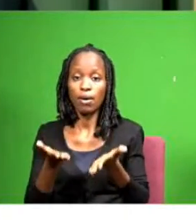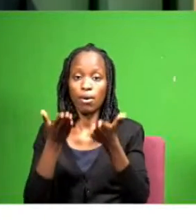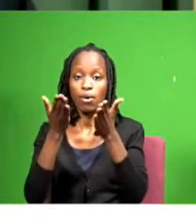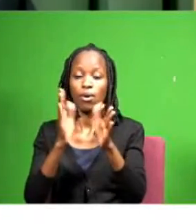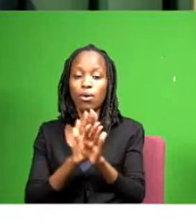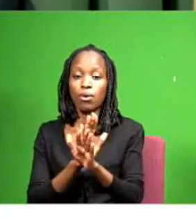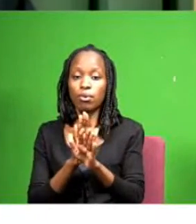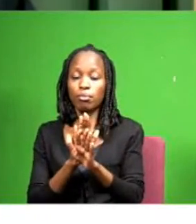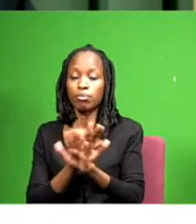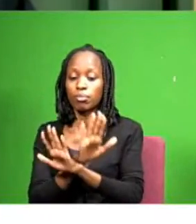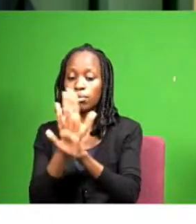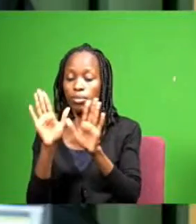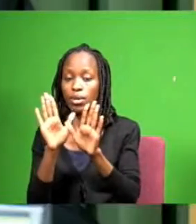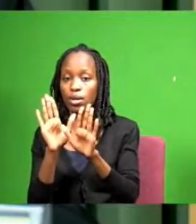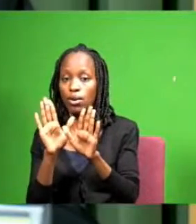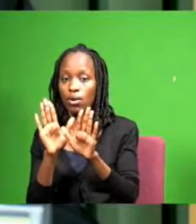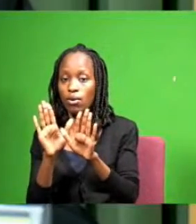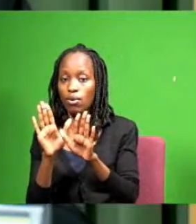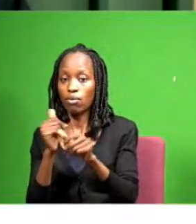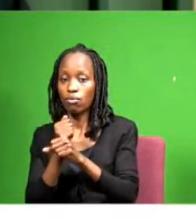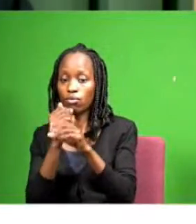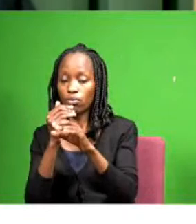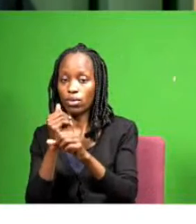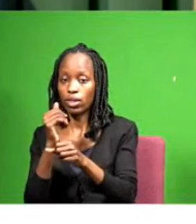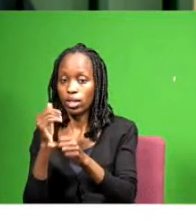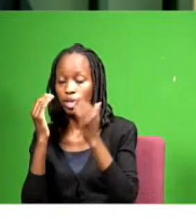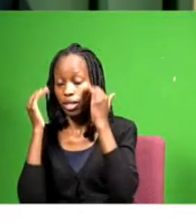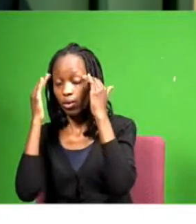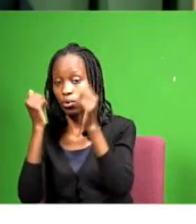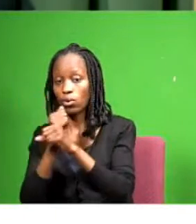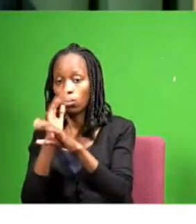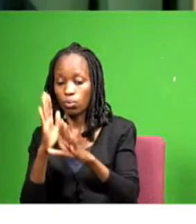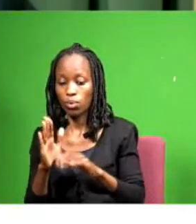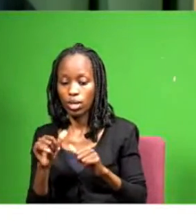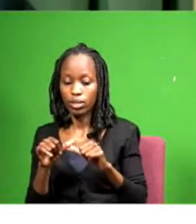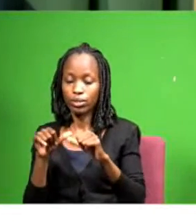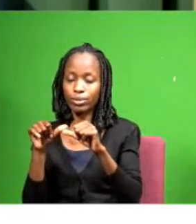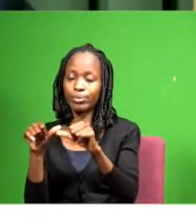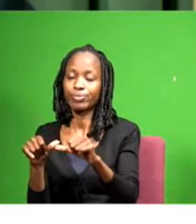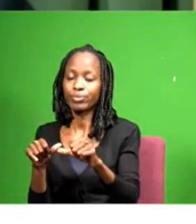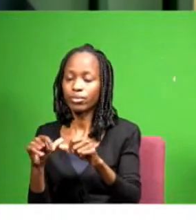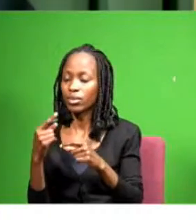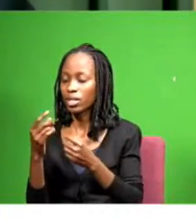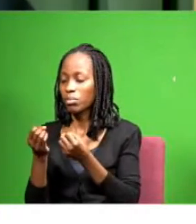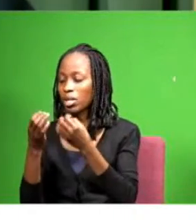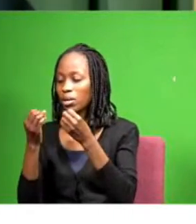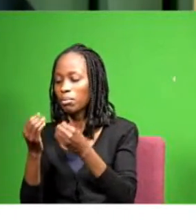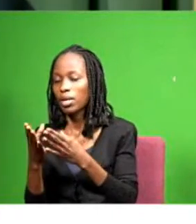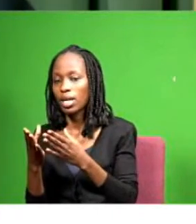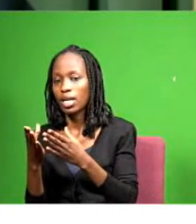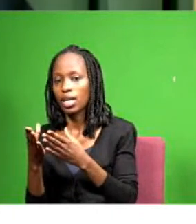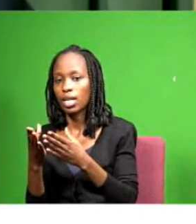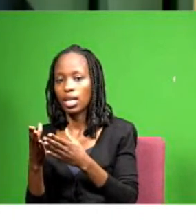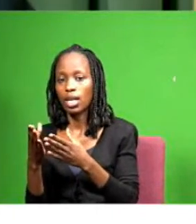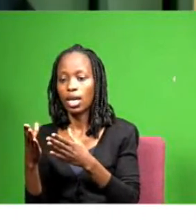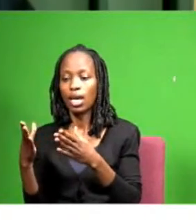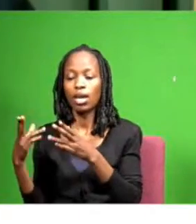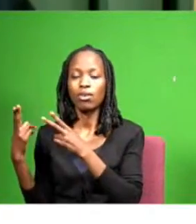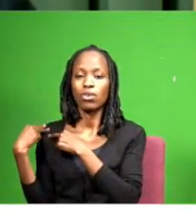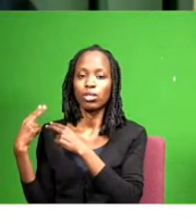and accountability of the judiciary. It continues, it sets out very many functions. I'll jump the rest.